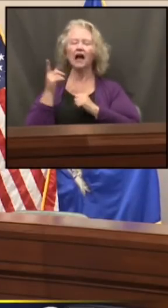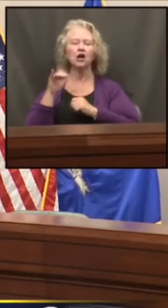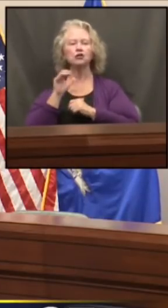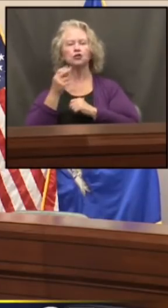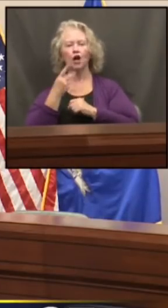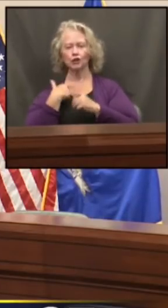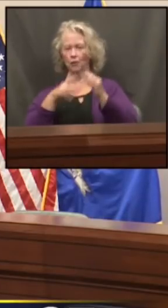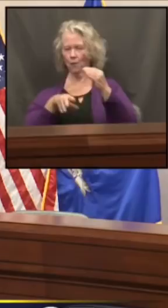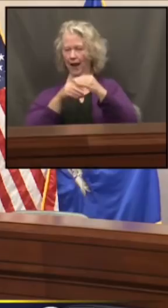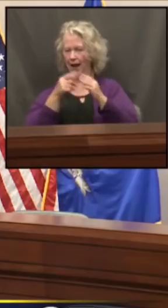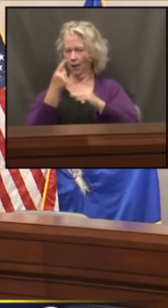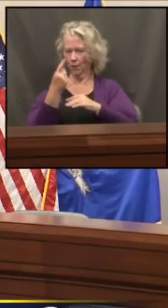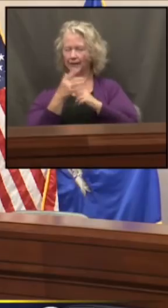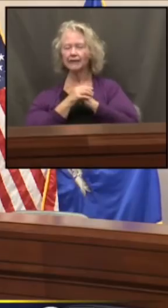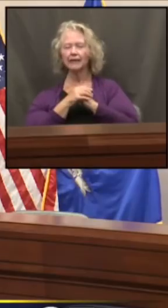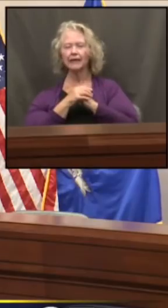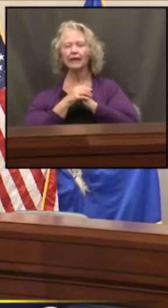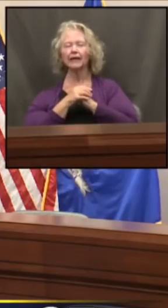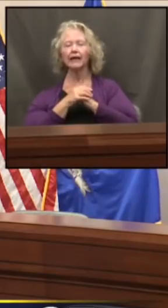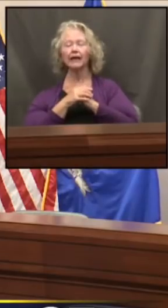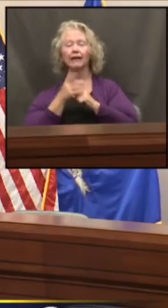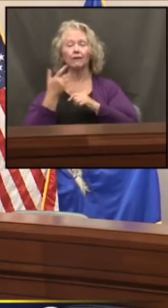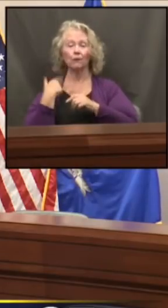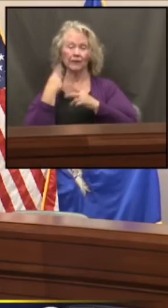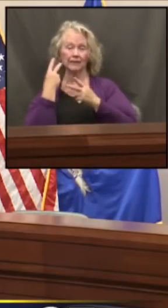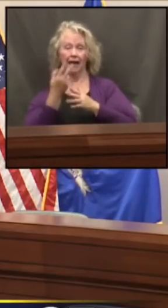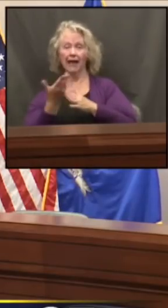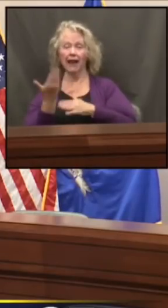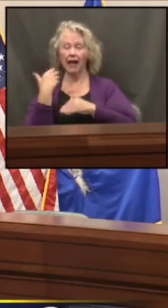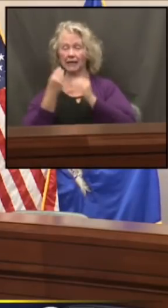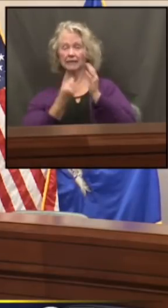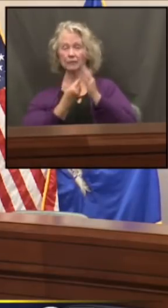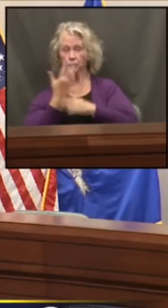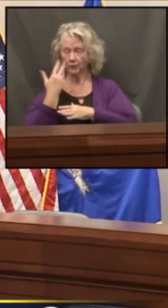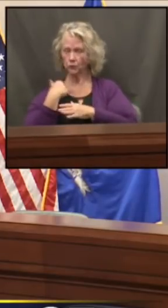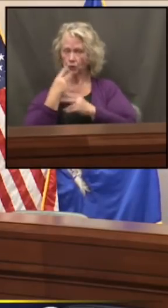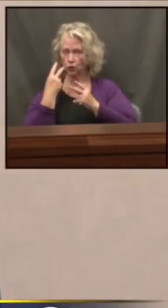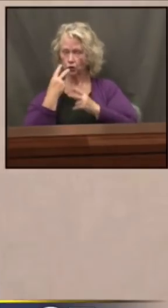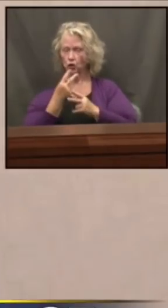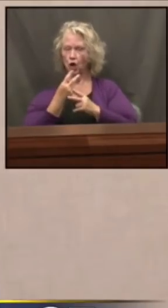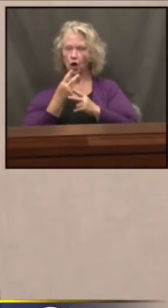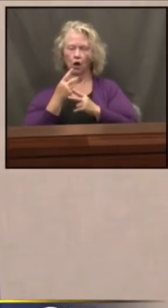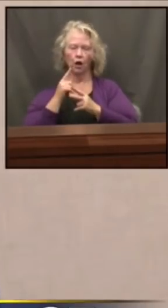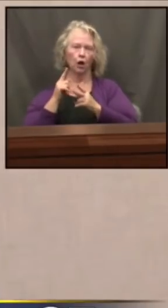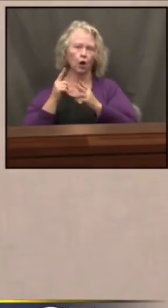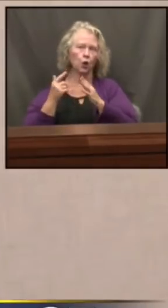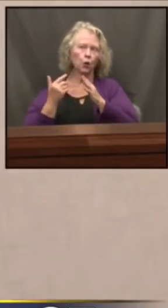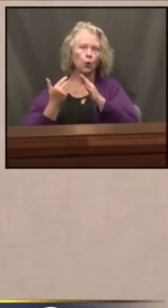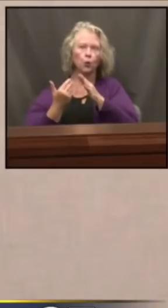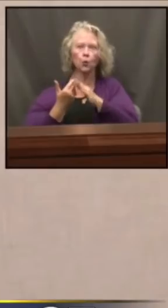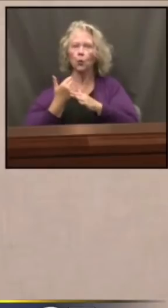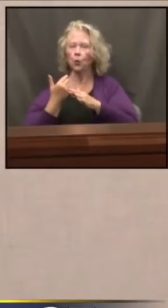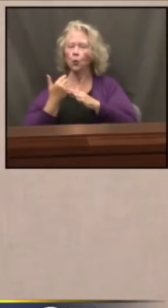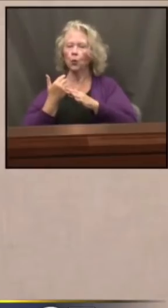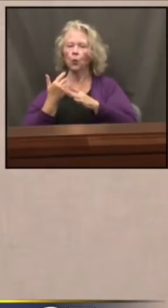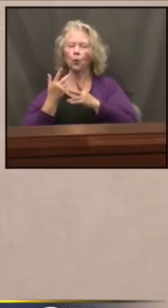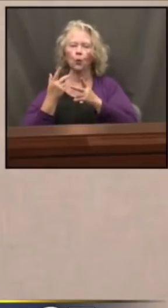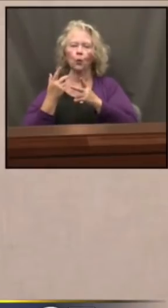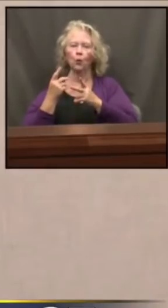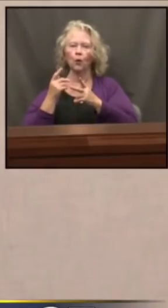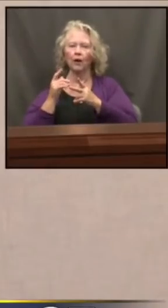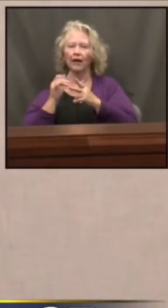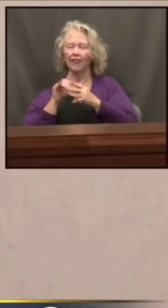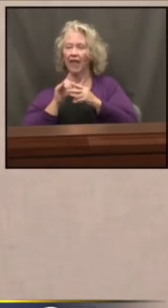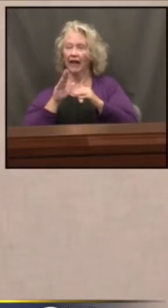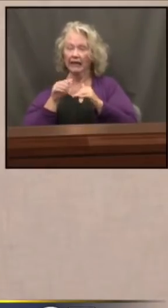say on that point is, as was historically the case last spring, as we kind of went from whenever a new phase opens up, there's often the risk that that very